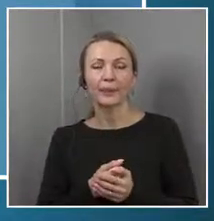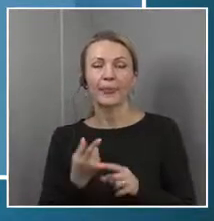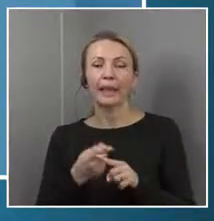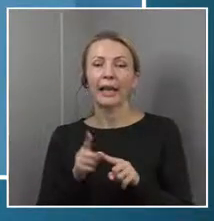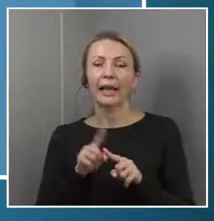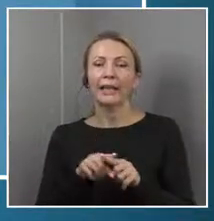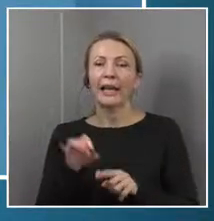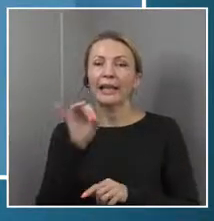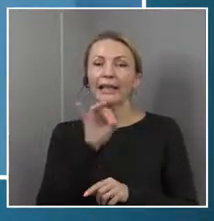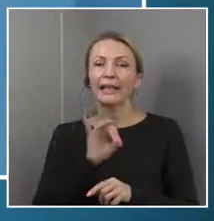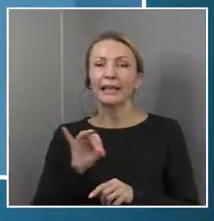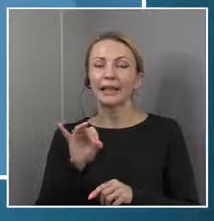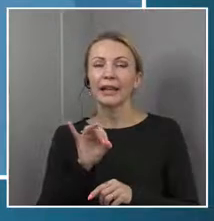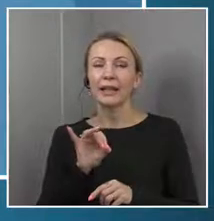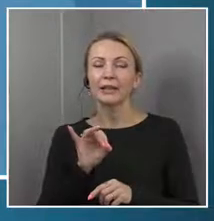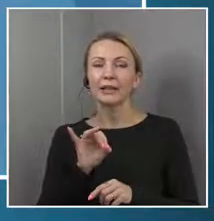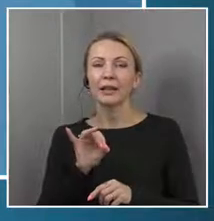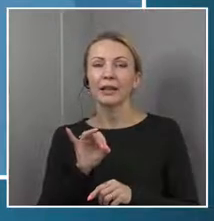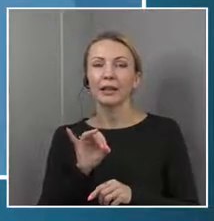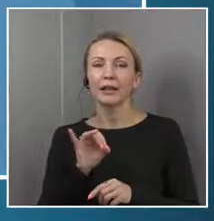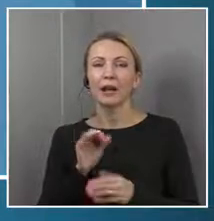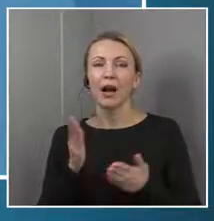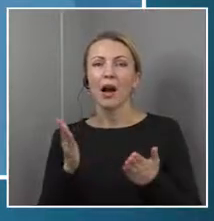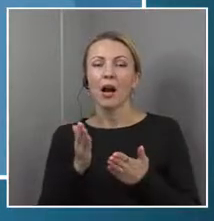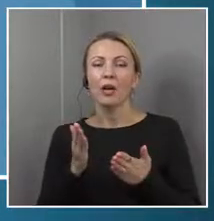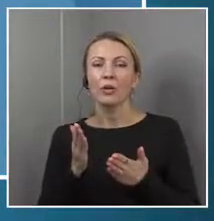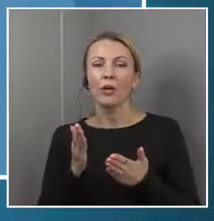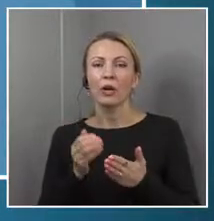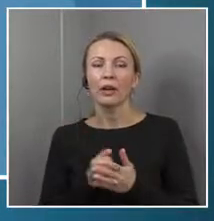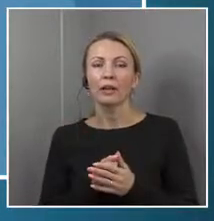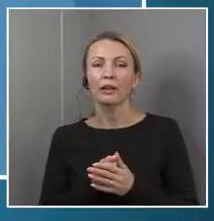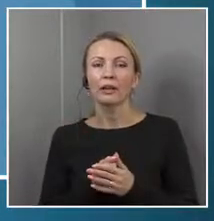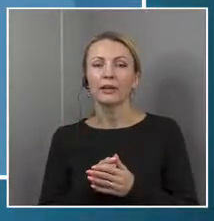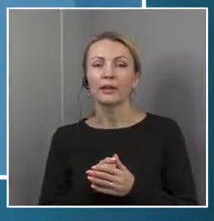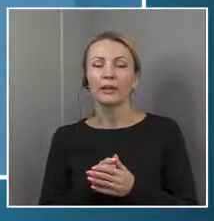personal development above all, is about